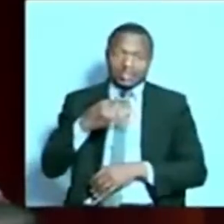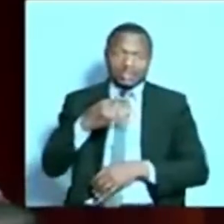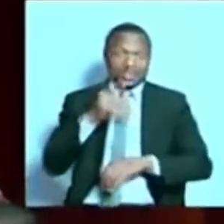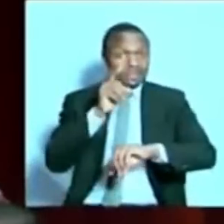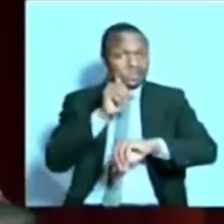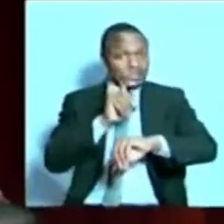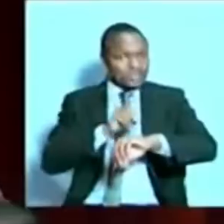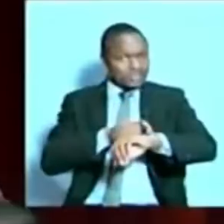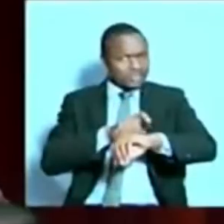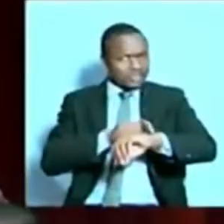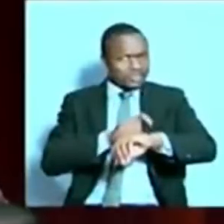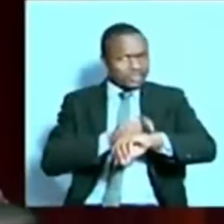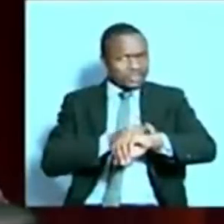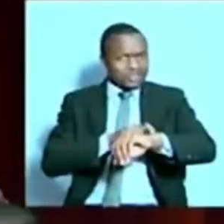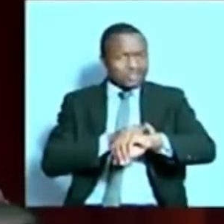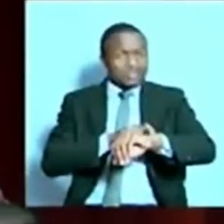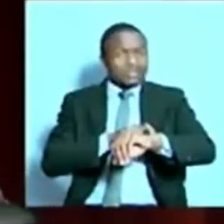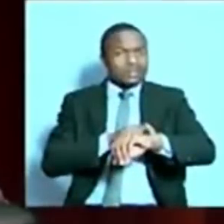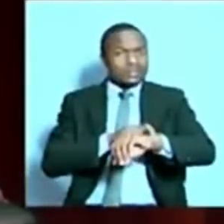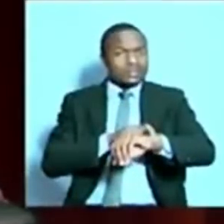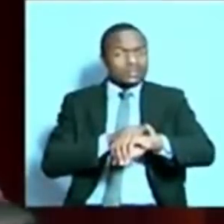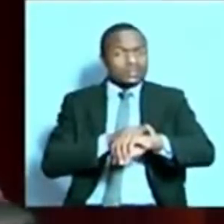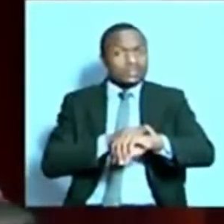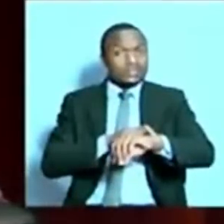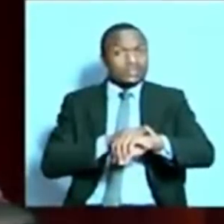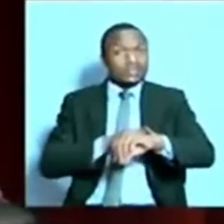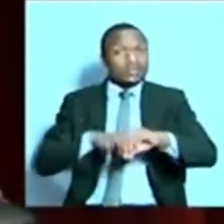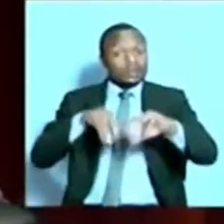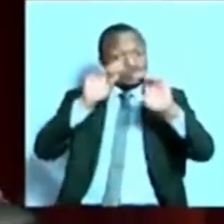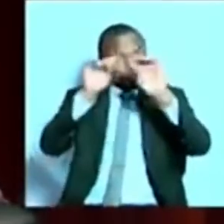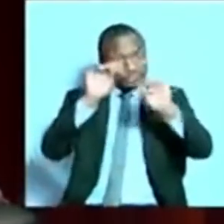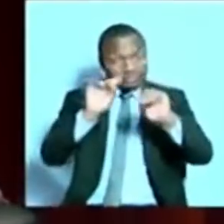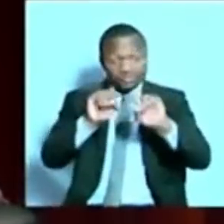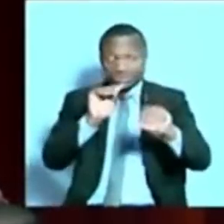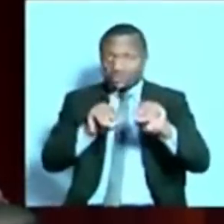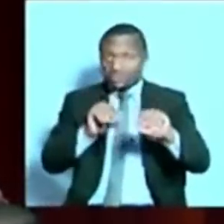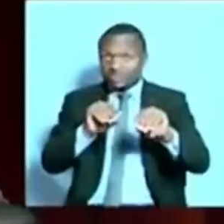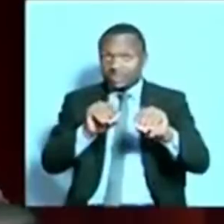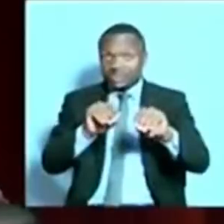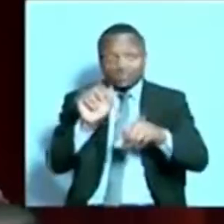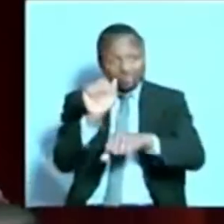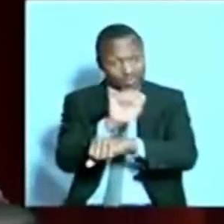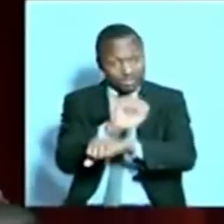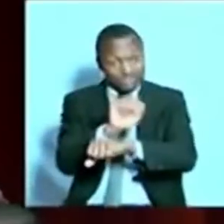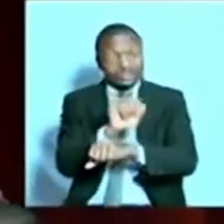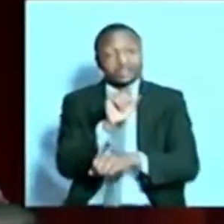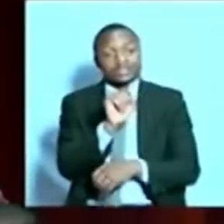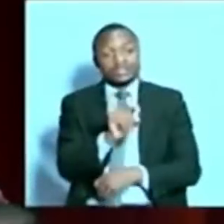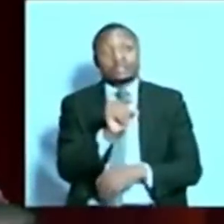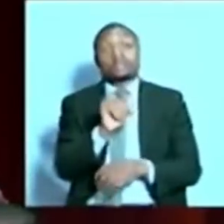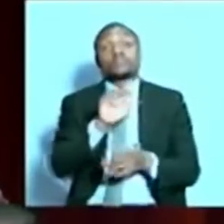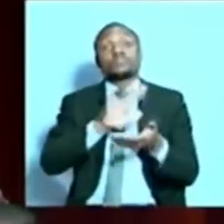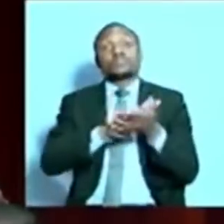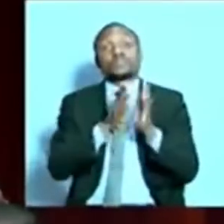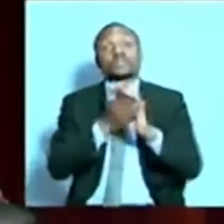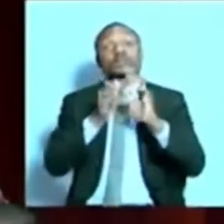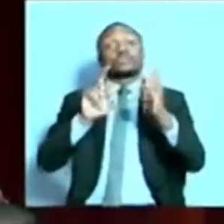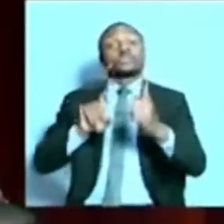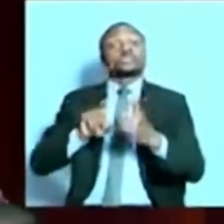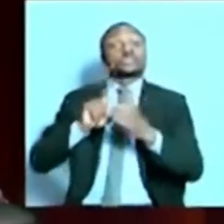some manuals, paying, doing maintenance of vehicles. So that becomes a